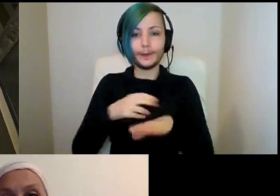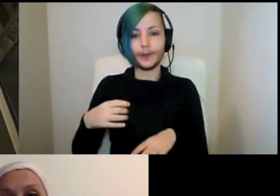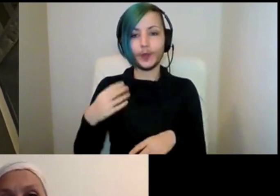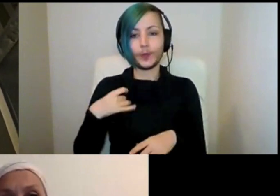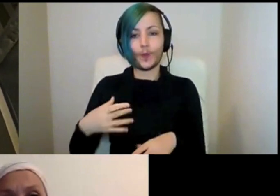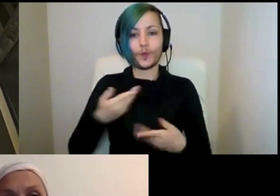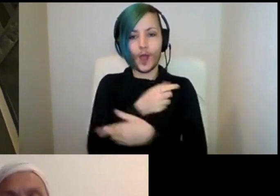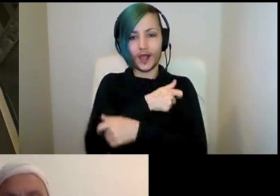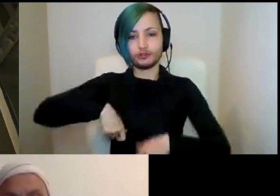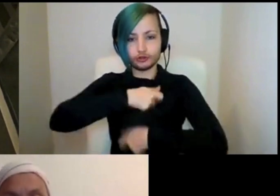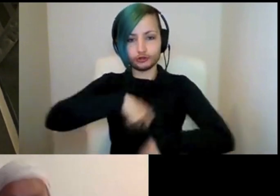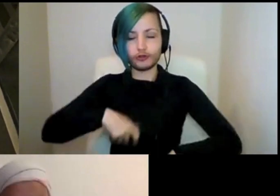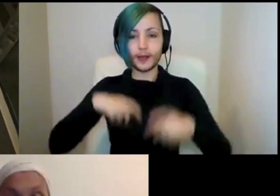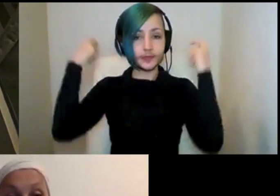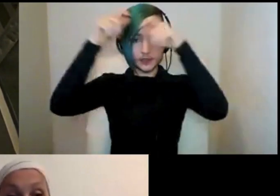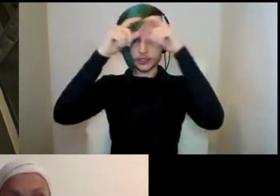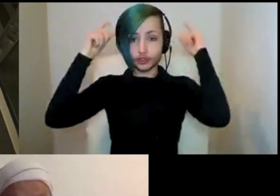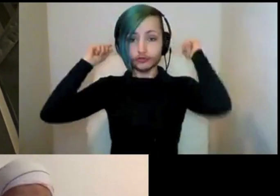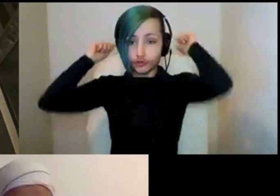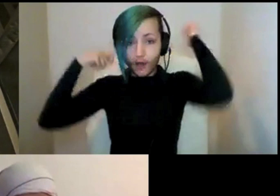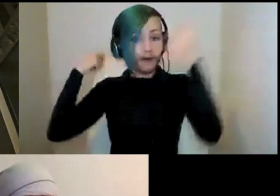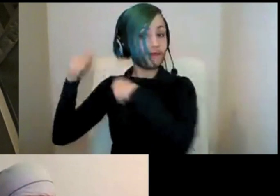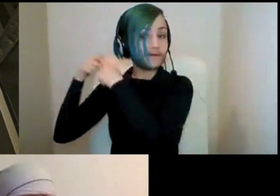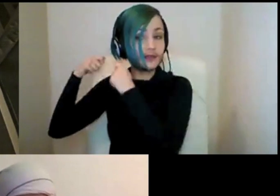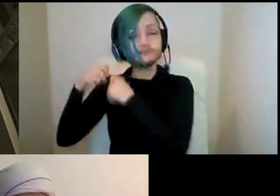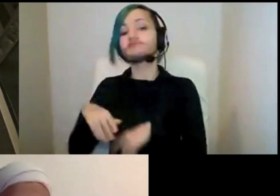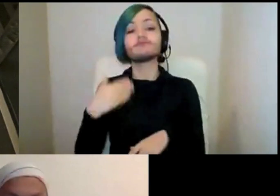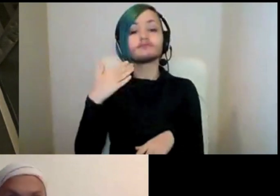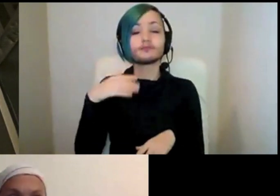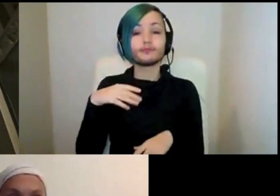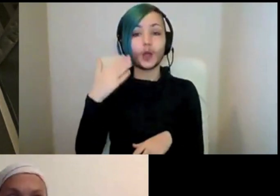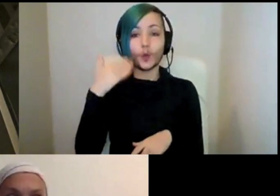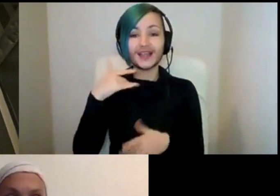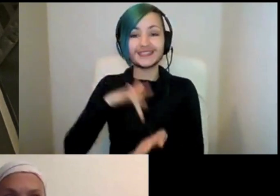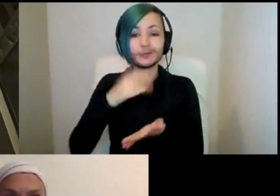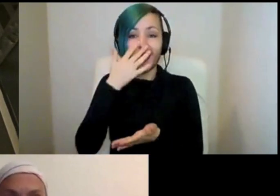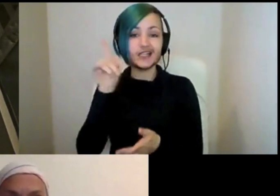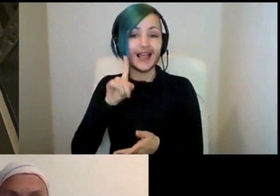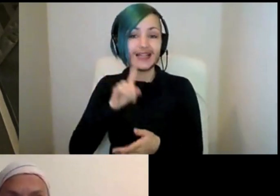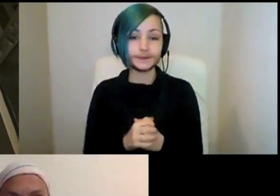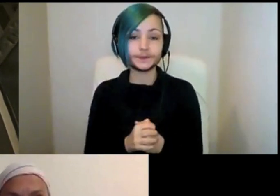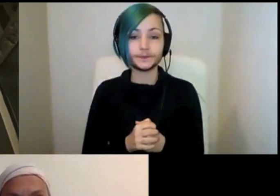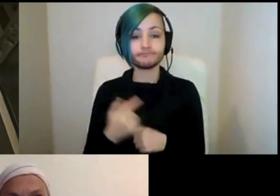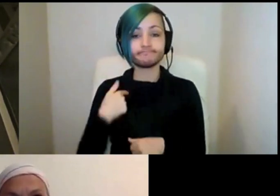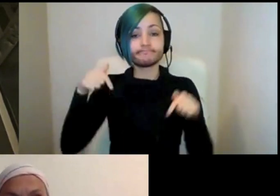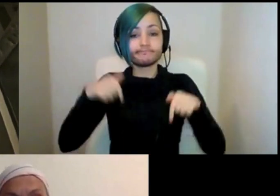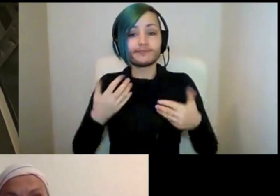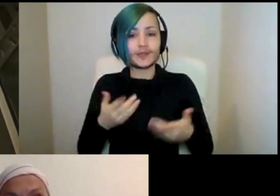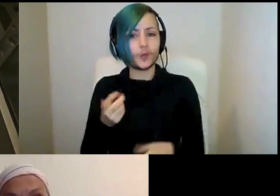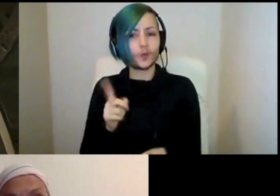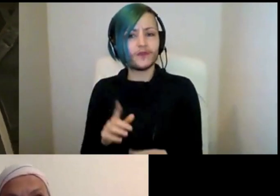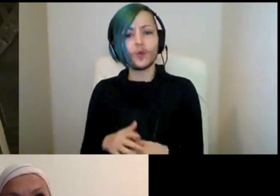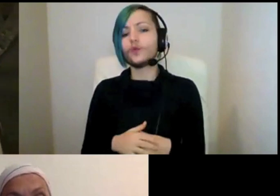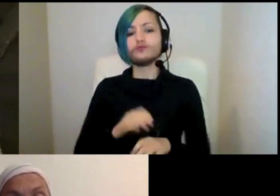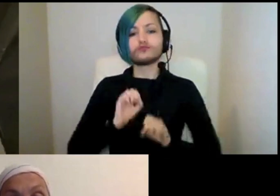a white lady, middle-aged lady. So I'm here to talk about and kind of